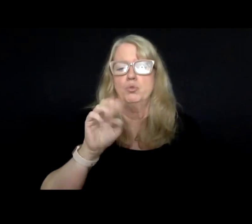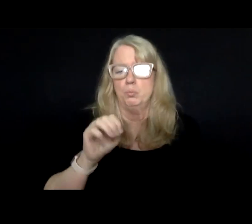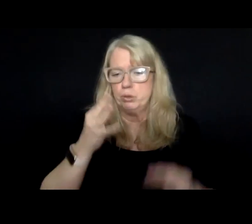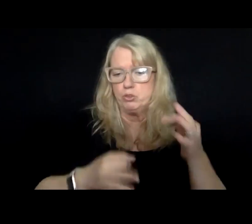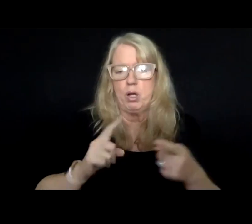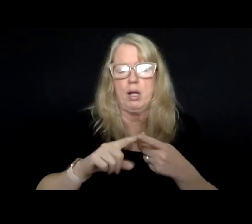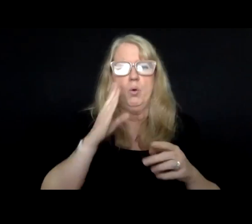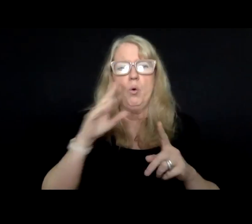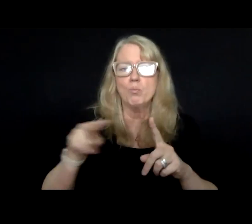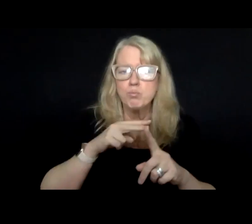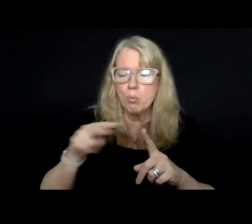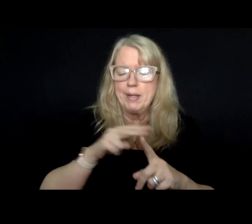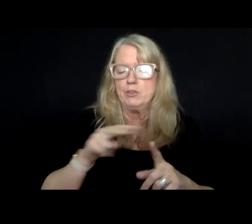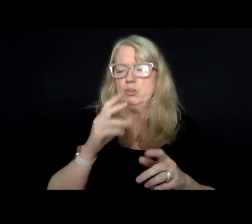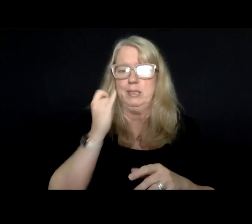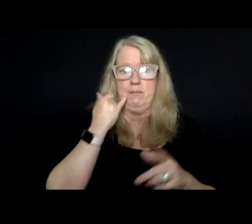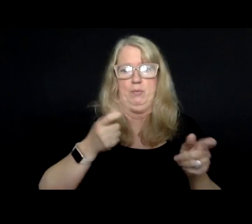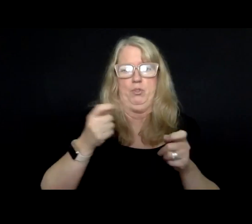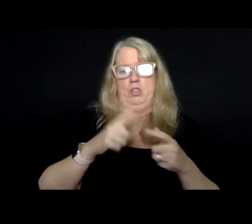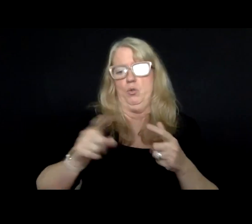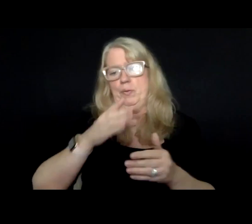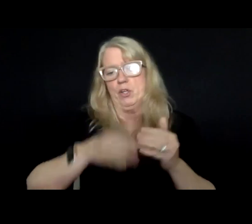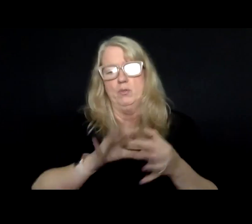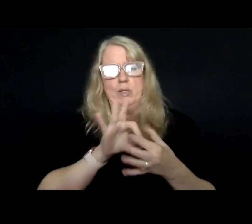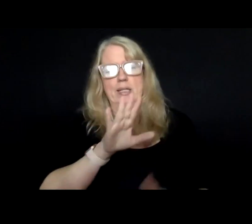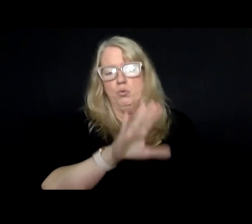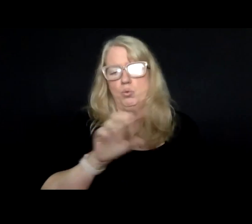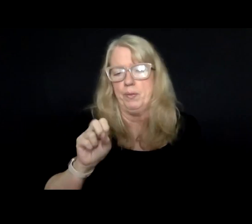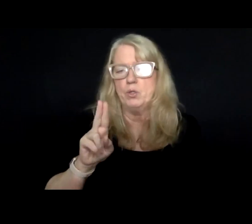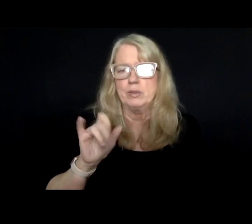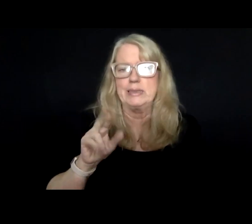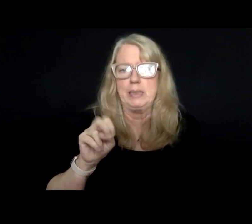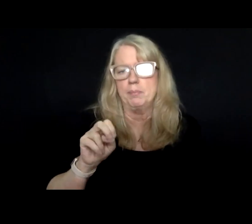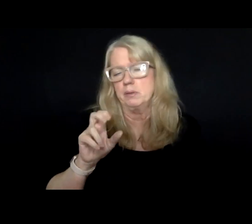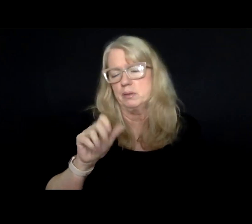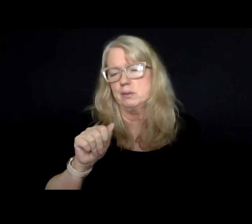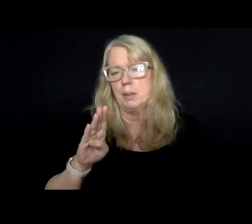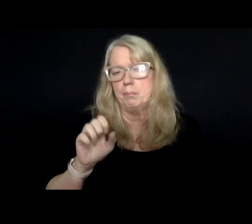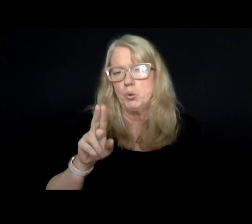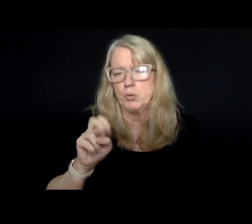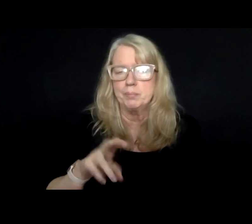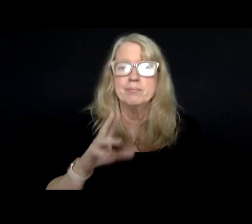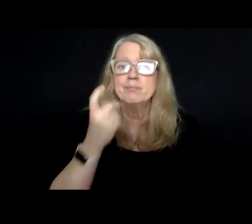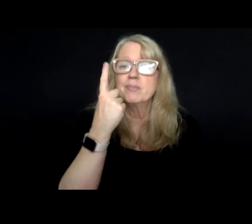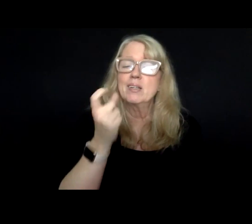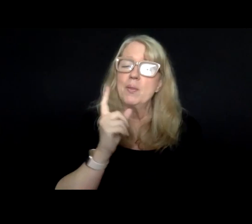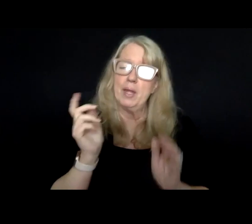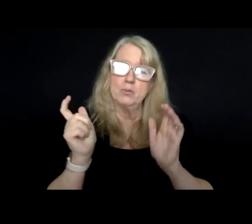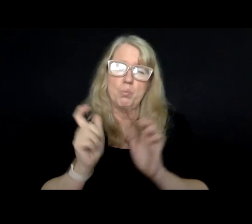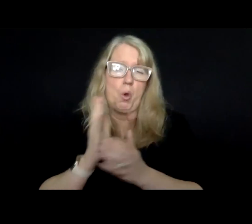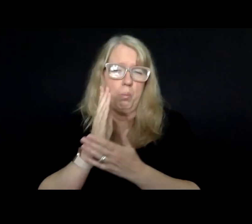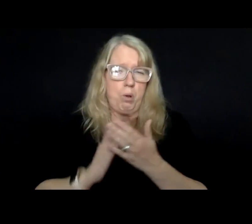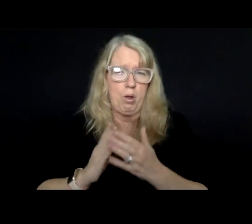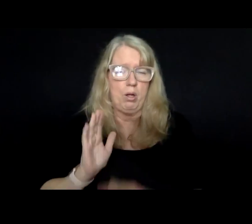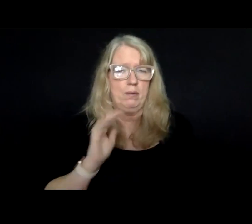if they were dealing with consequences of their substance use. And so while that's a small piece of